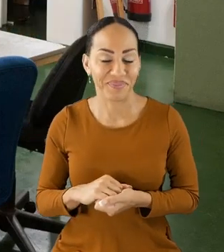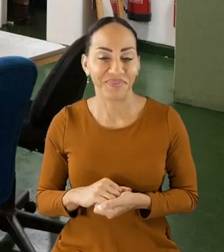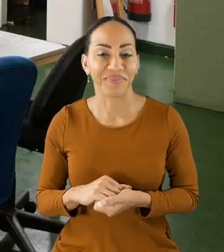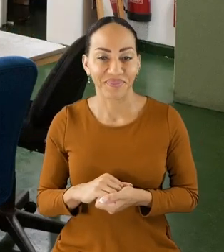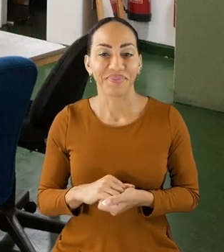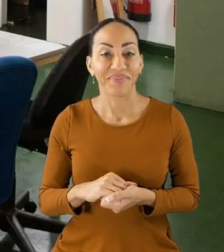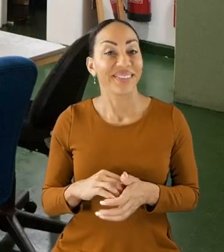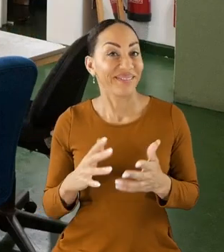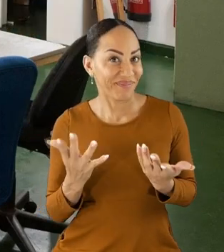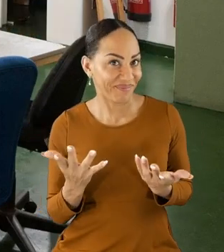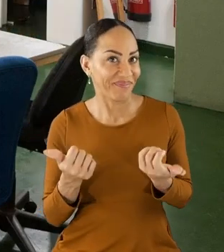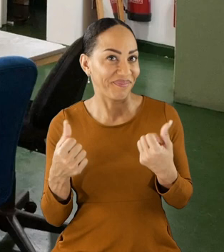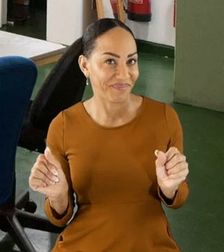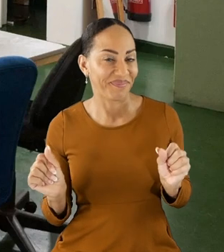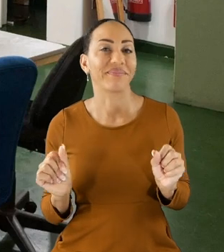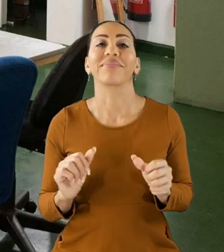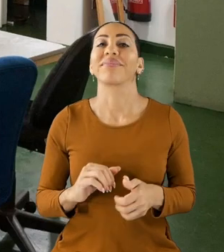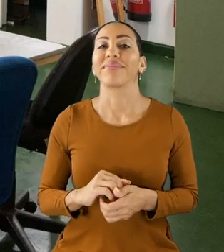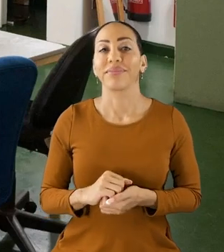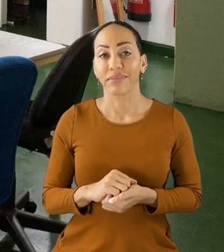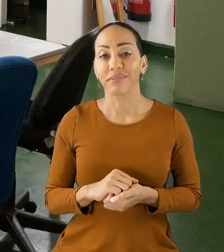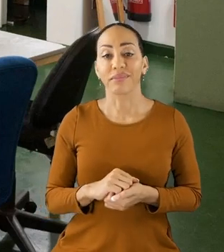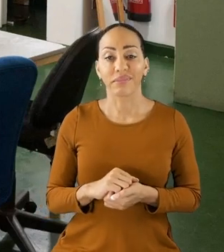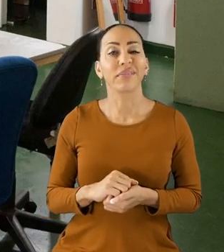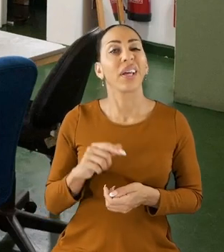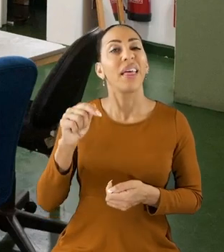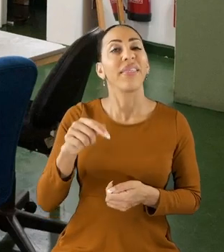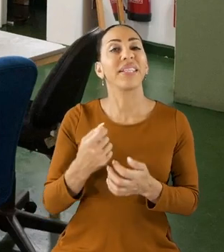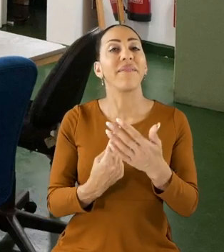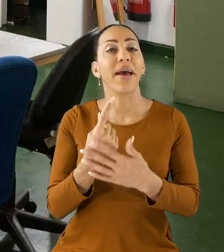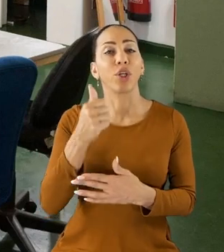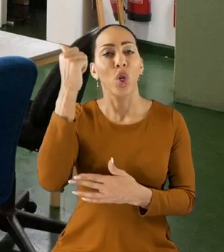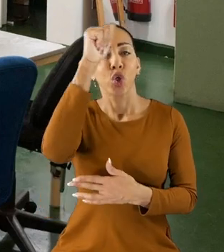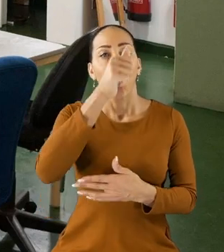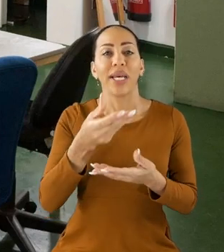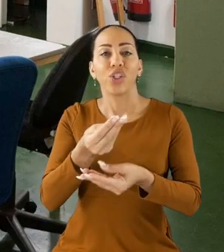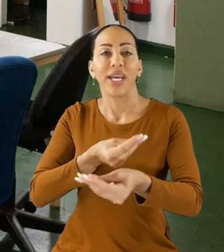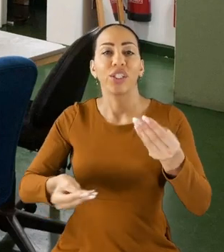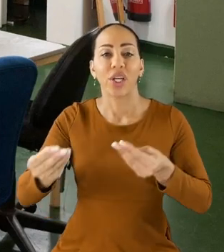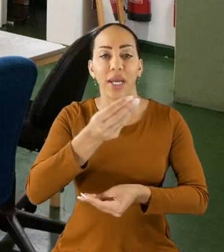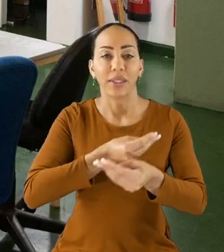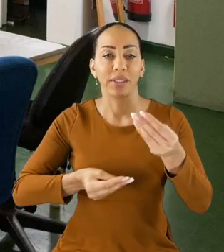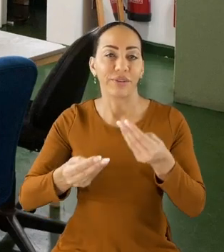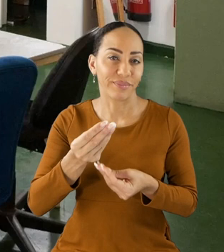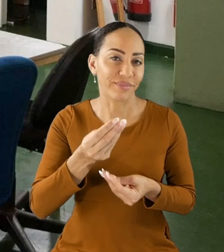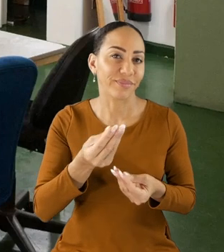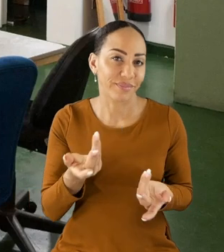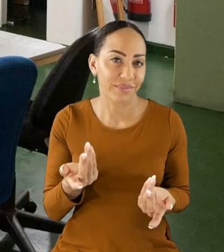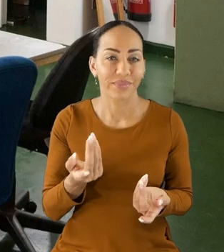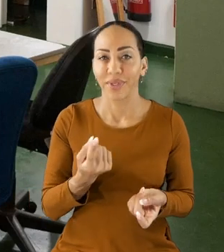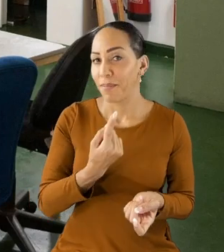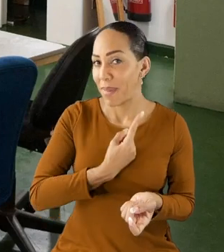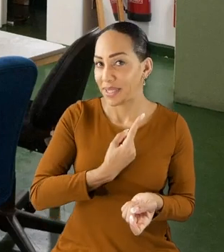There we go. Right. All right. Well, thank you. So this is a knowledge exchange event. So naturally, Steve and both